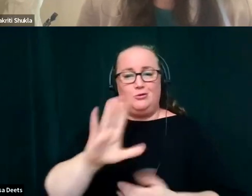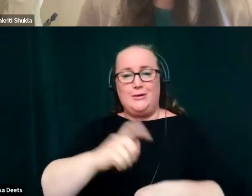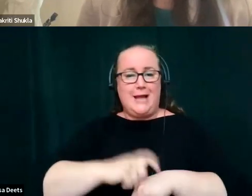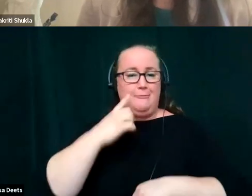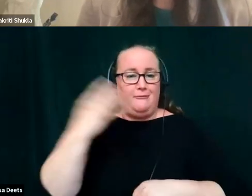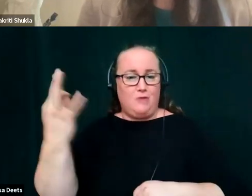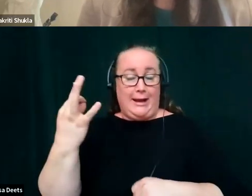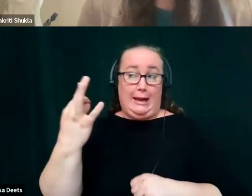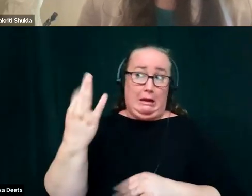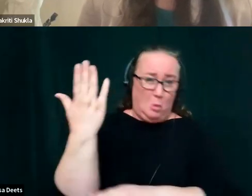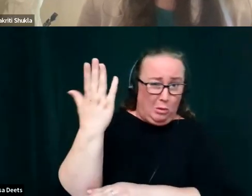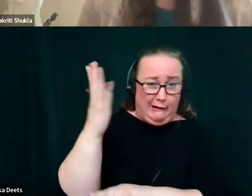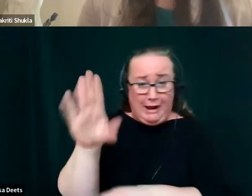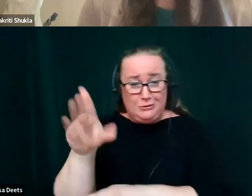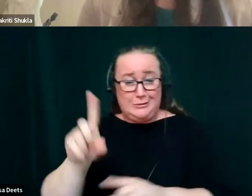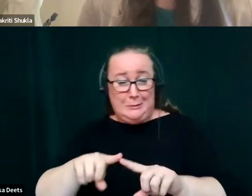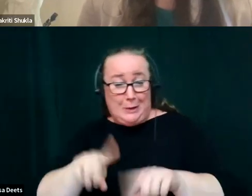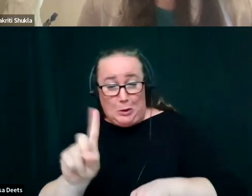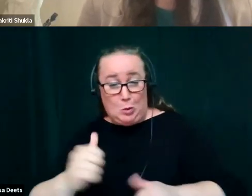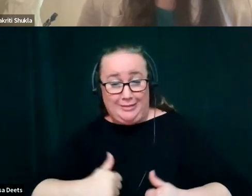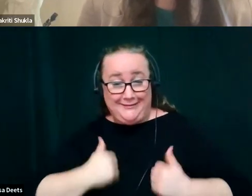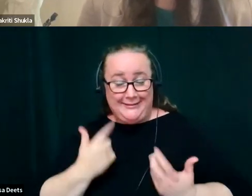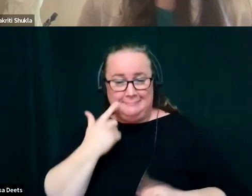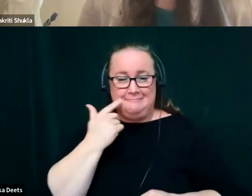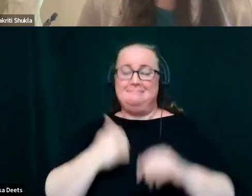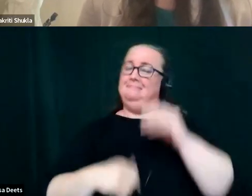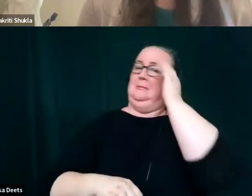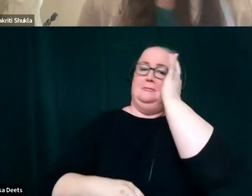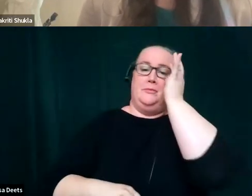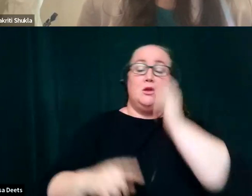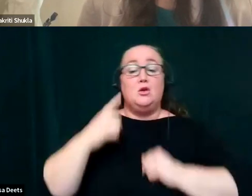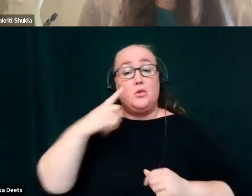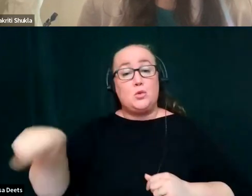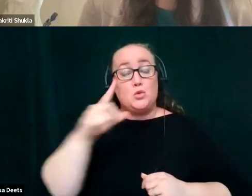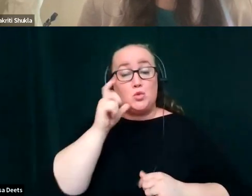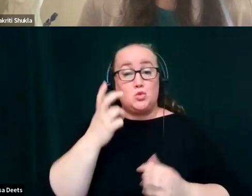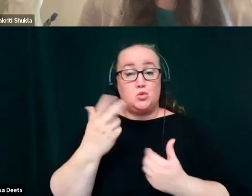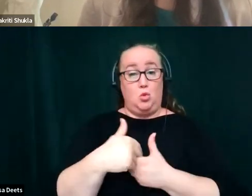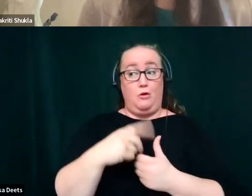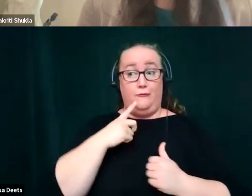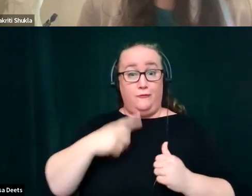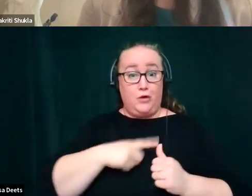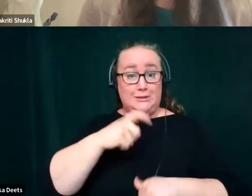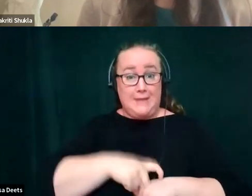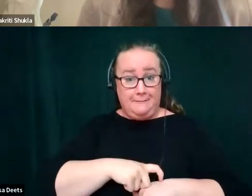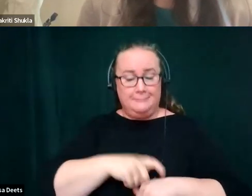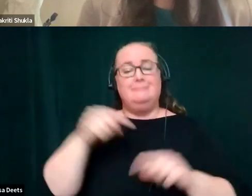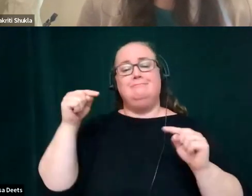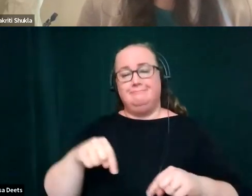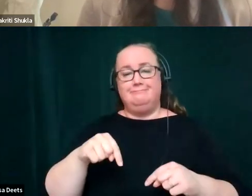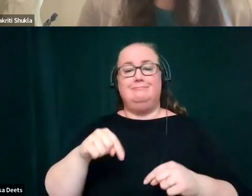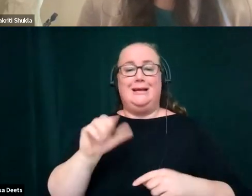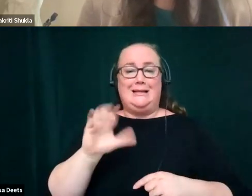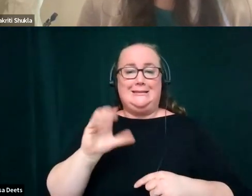or morning with us, depending upon where you are. For those of you who are joining us for the first time, we are Accessible Pharmacy